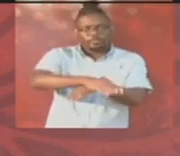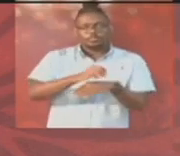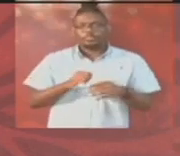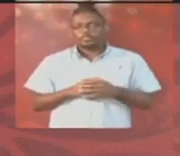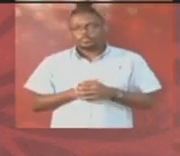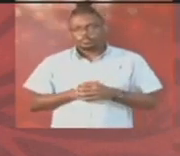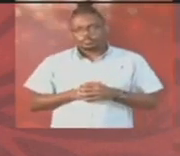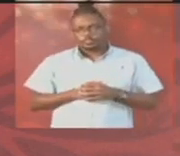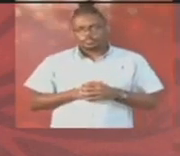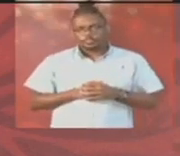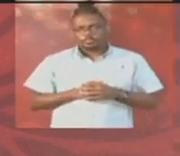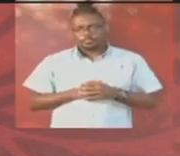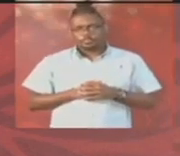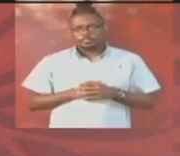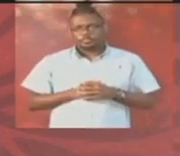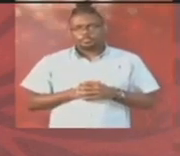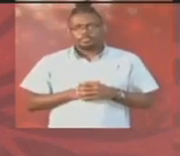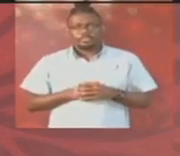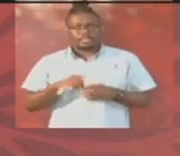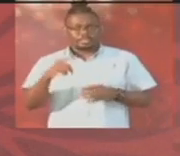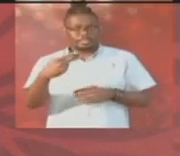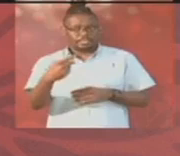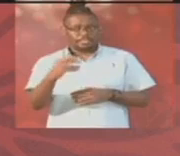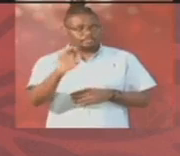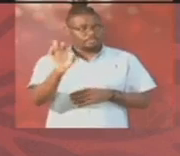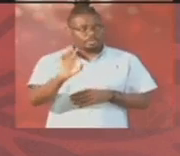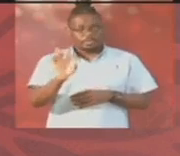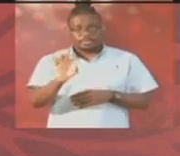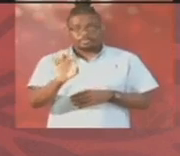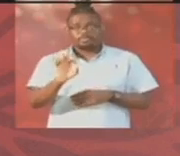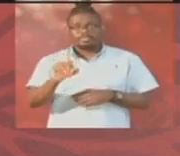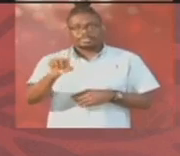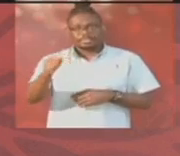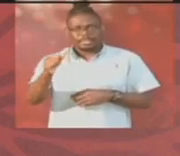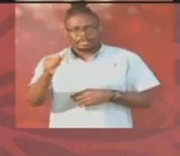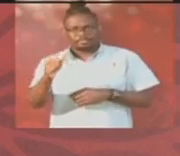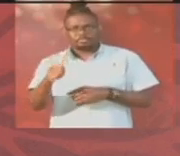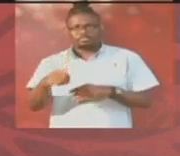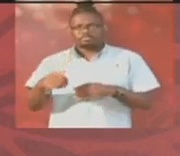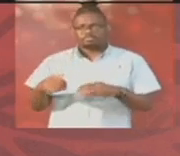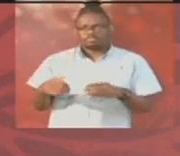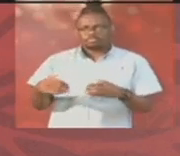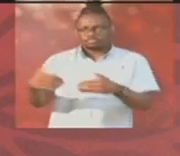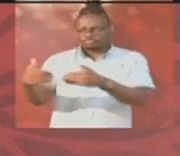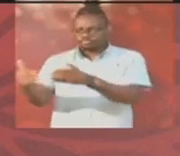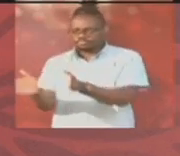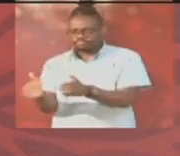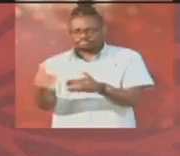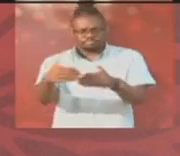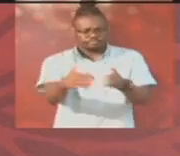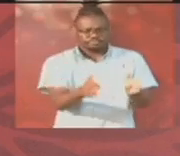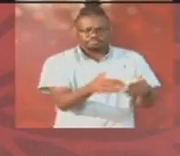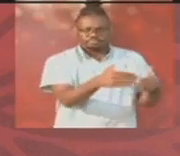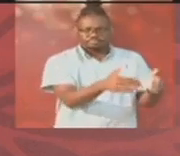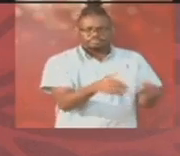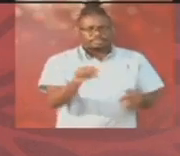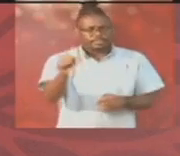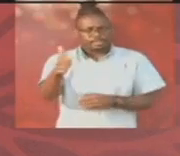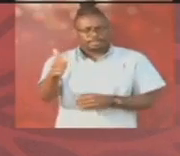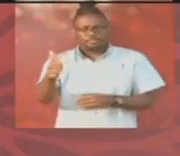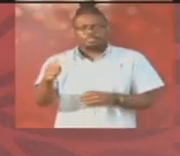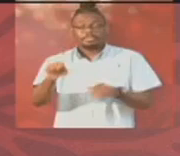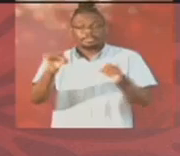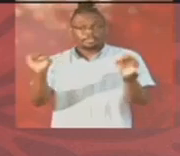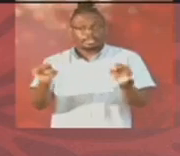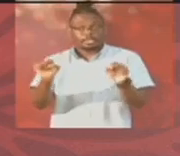On the Thursday and Friday, we would have manned 10 vaccination stations, whereas on the Saturday and Sunday, we would have facilitated 16